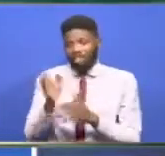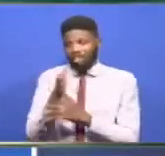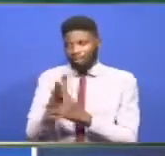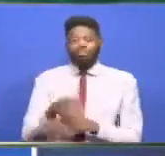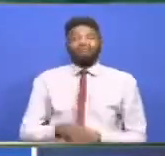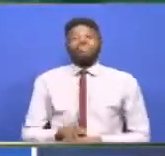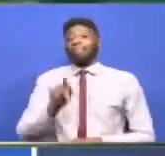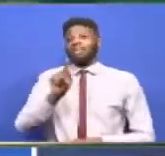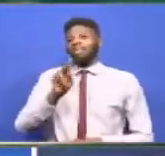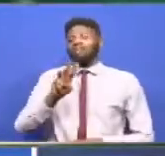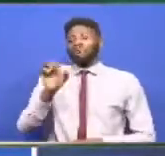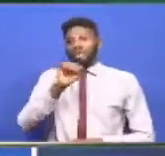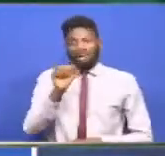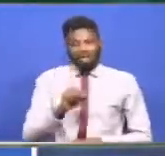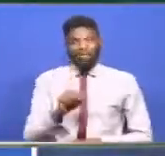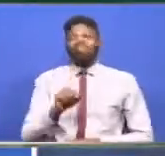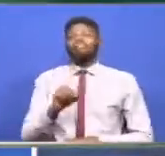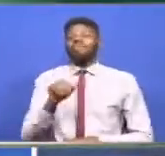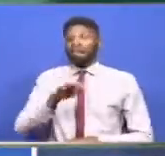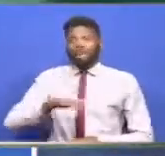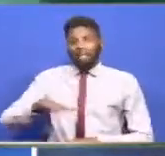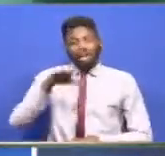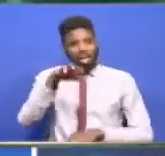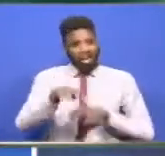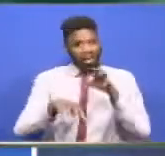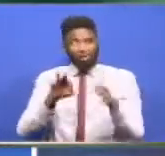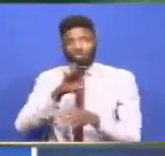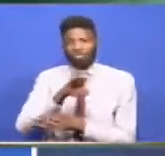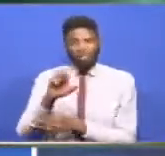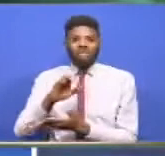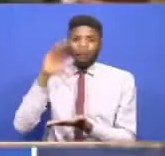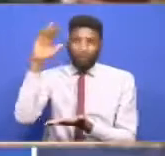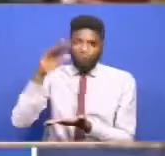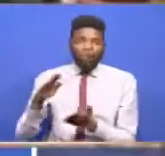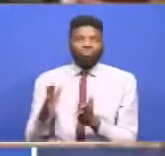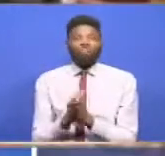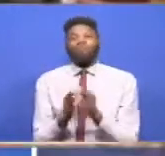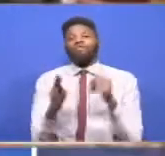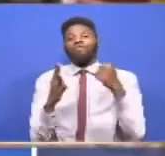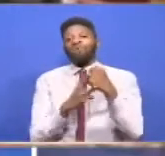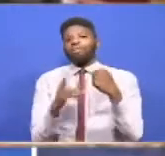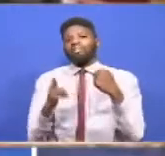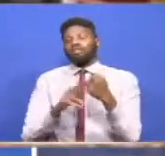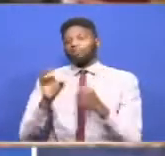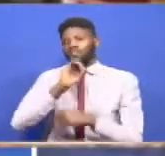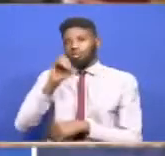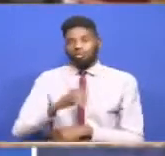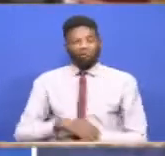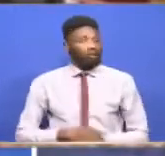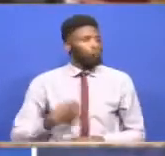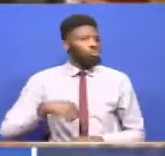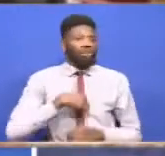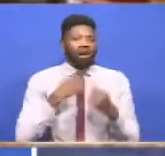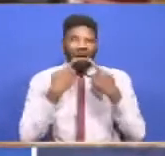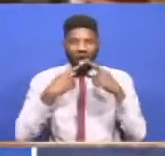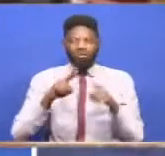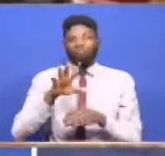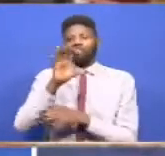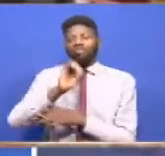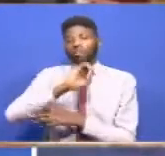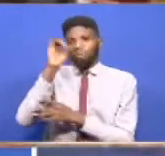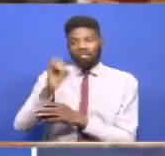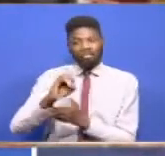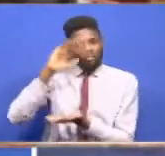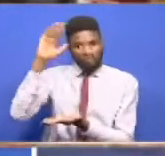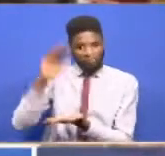KWS, park fee in premium parks have declined by 47%. Today we are announcing a 50% discount for